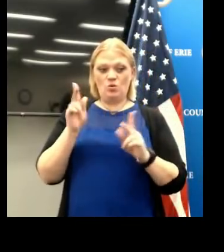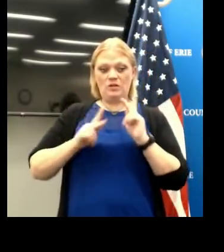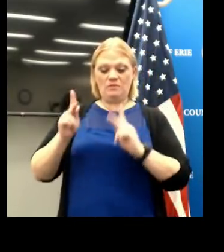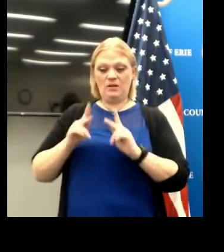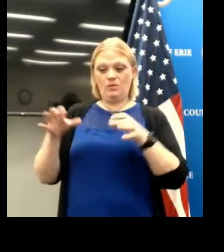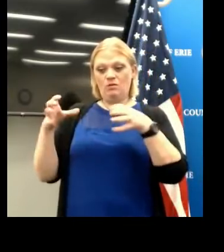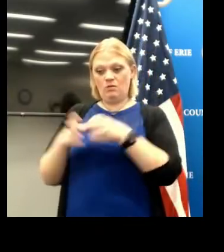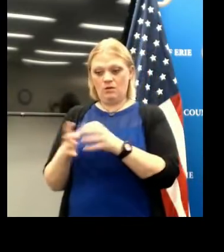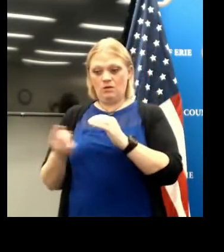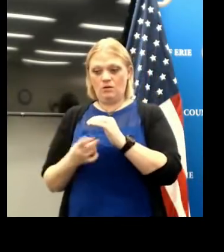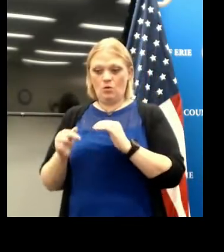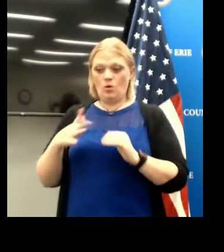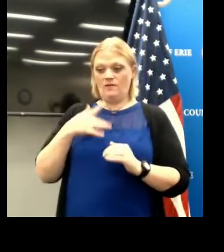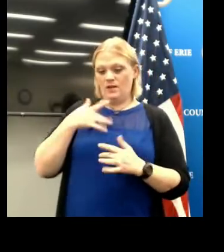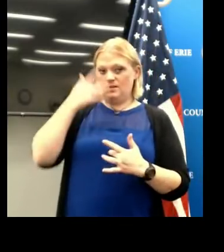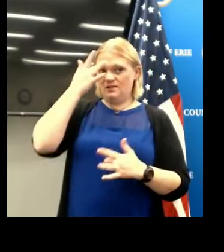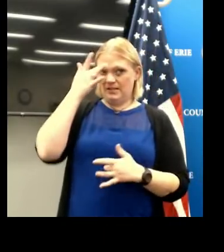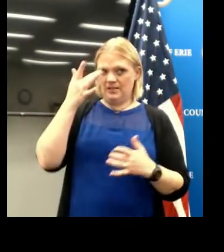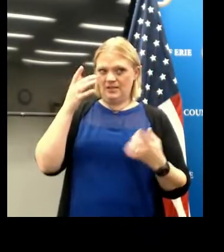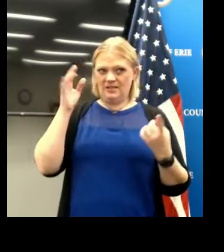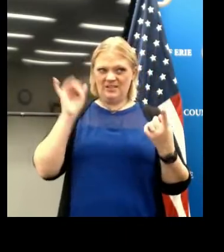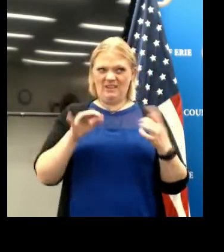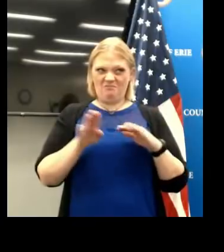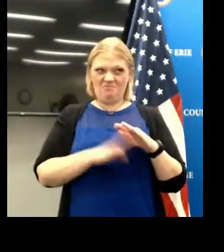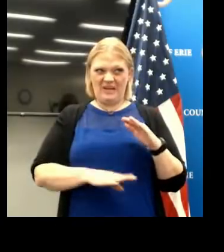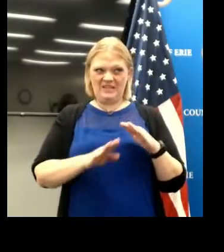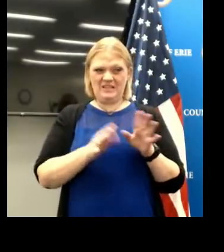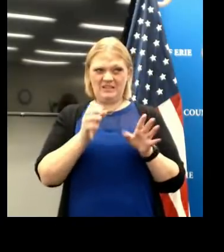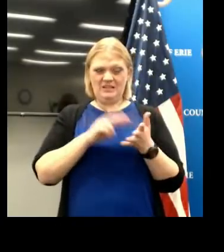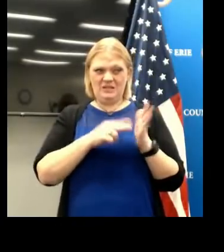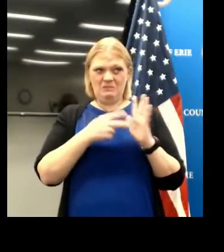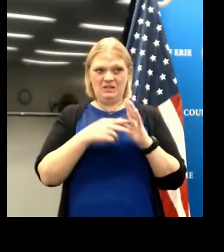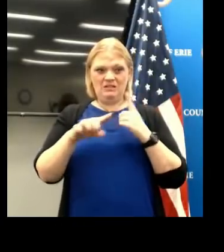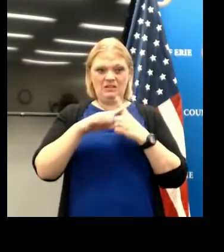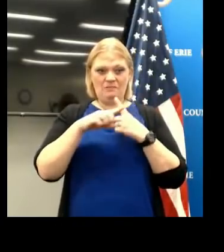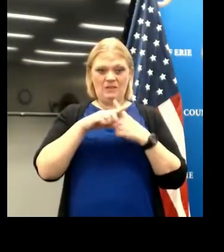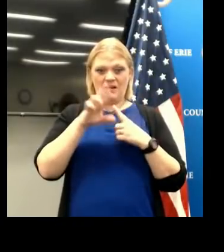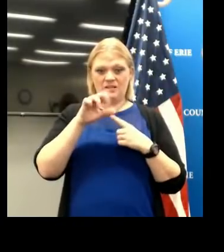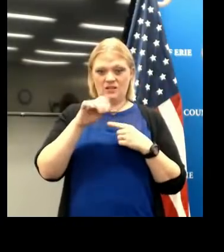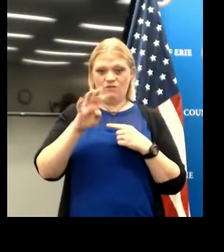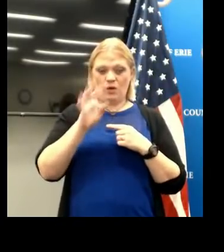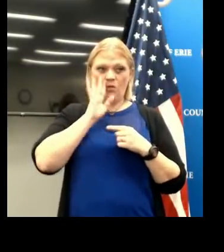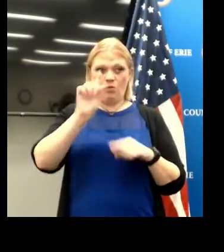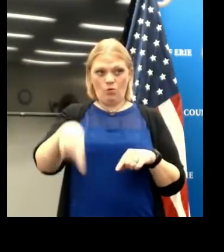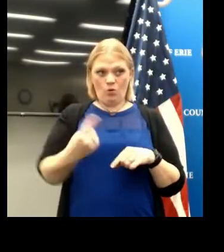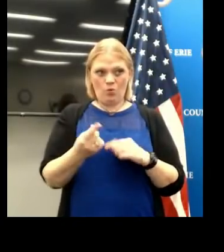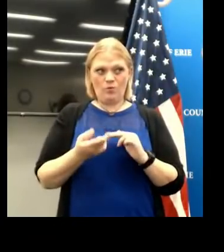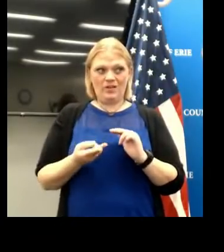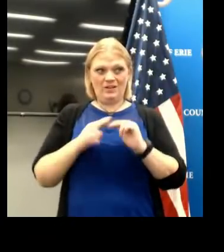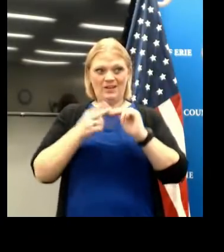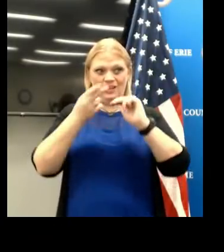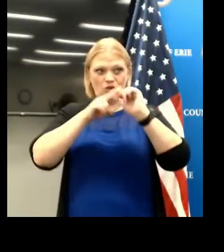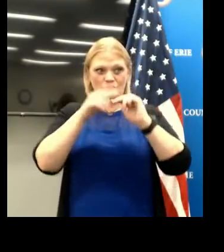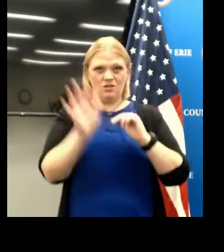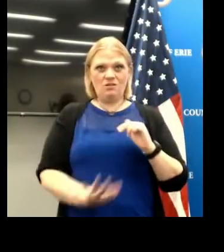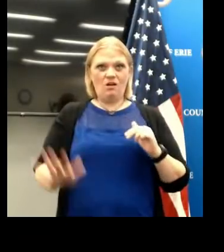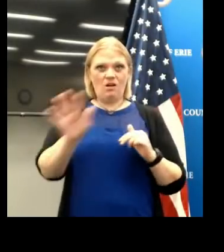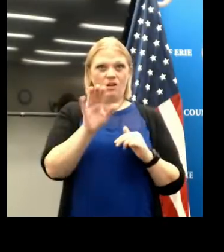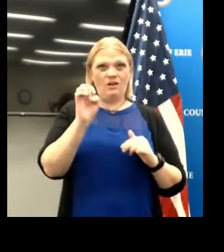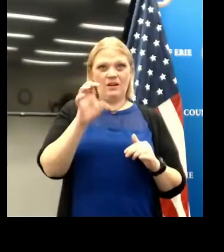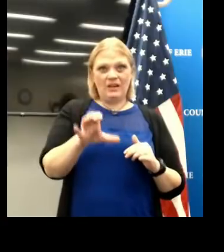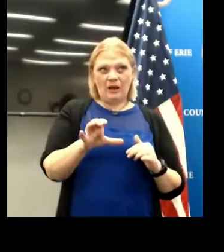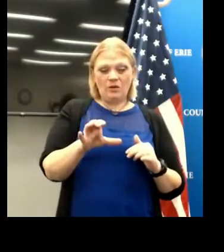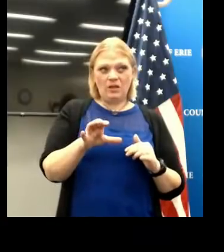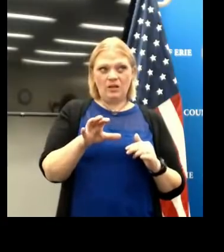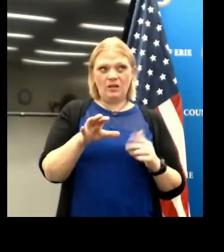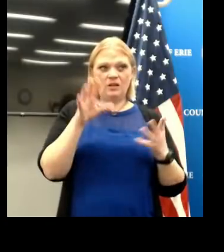are symptomatic, I mean, doesn't that basically assure that the positive rate is only going to be increasing throughout Erie County? And can you also